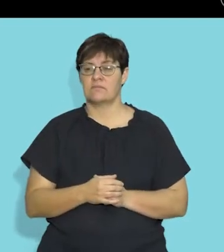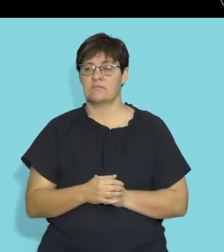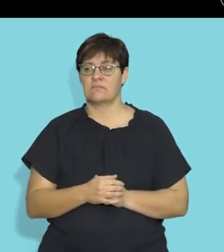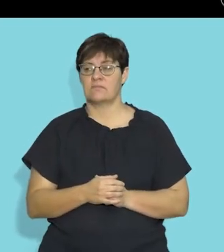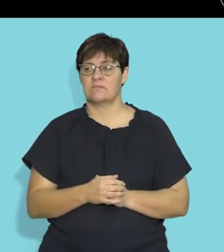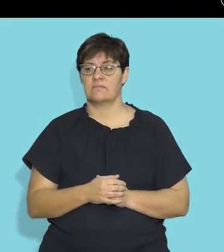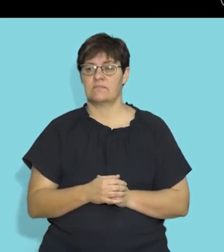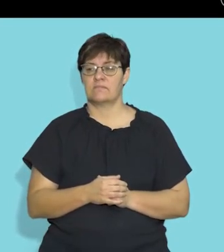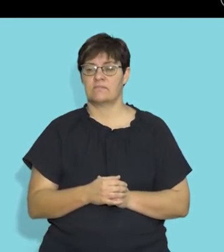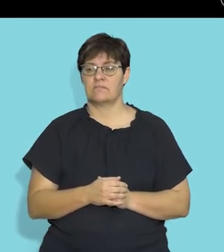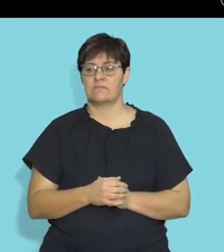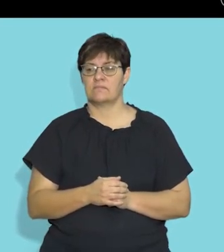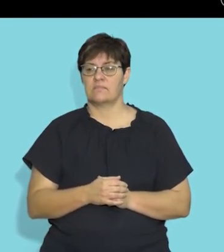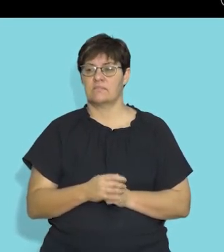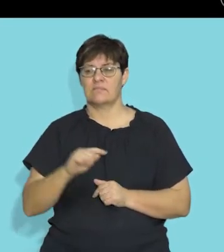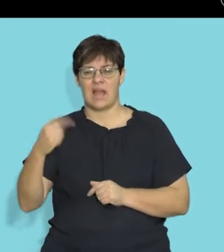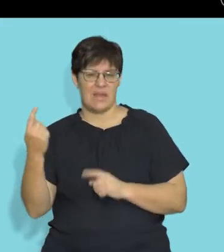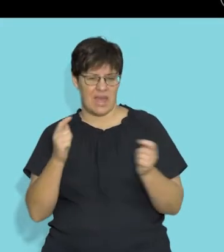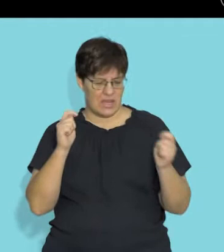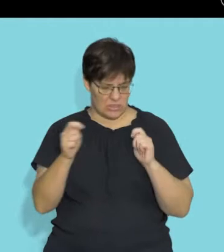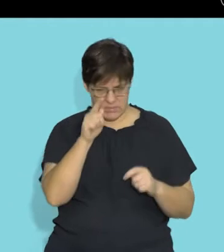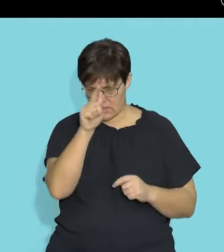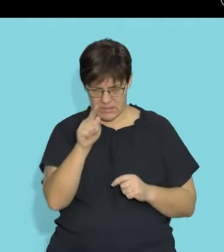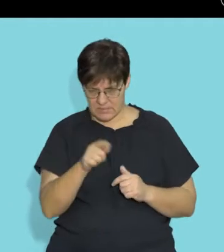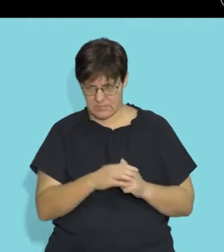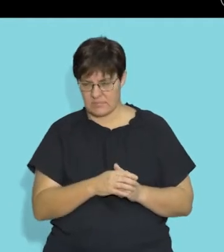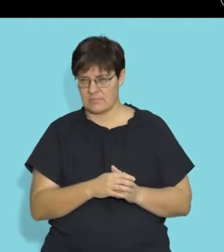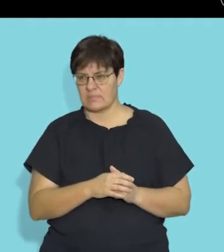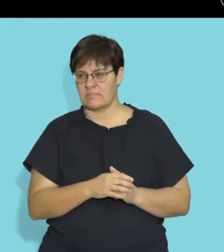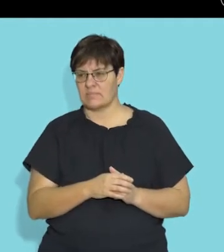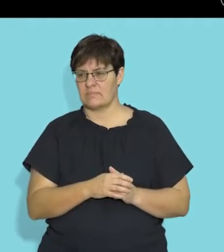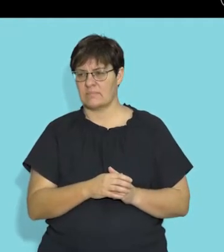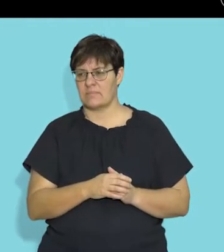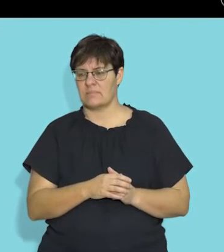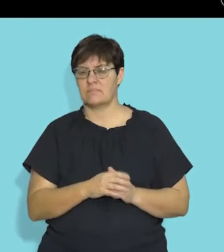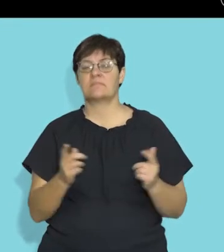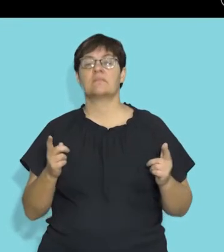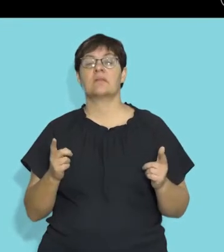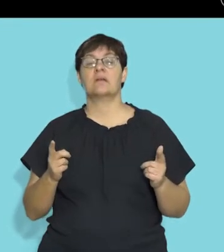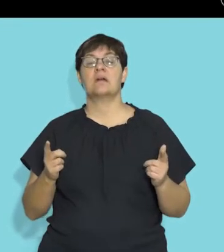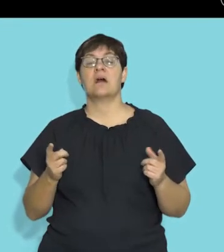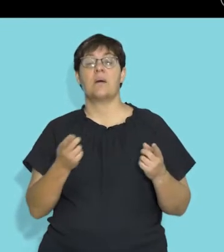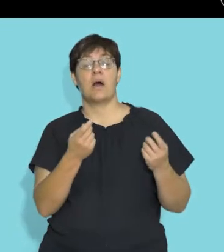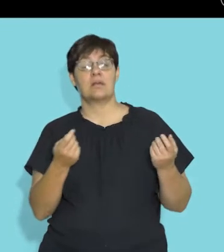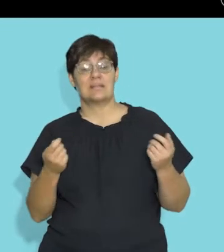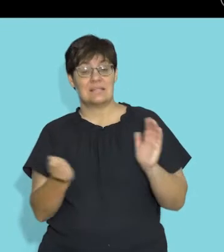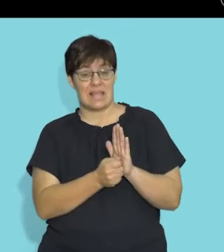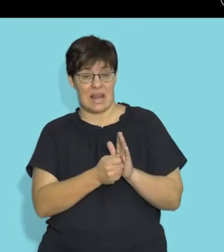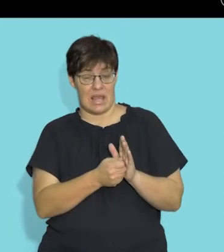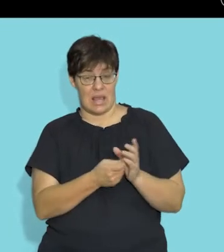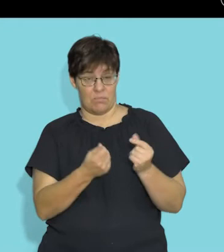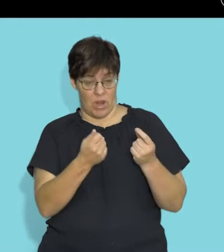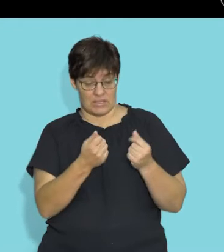there was, let's look at the other adjustment. There was goods with a selling price of 3,000